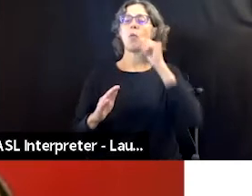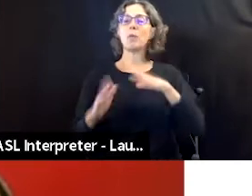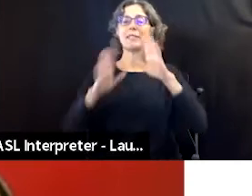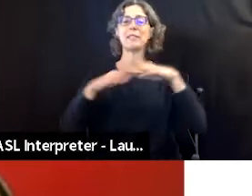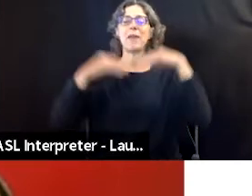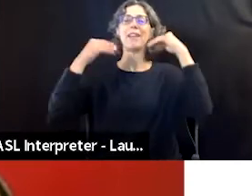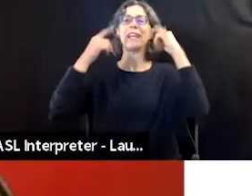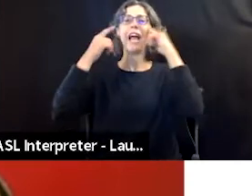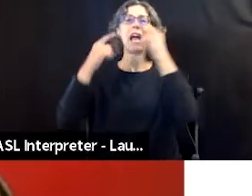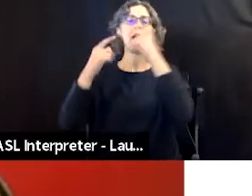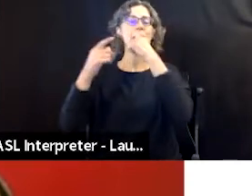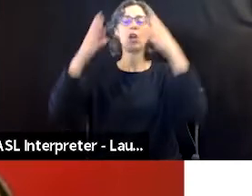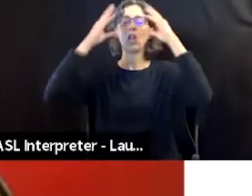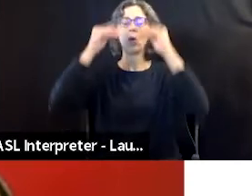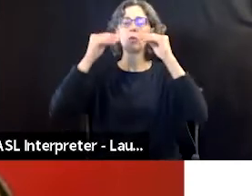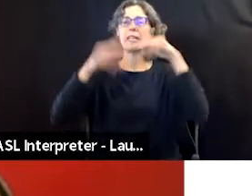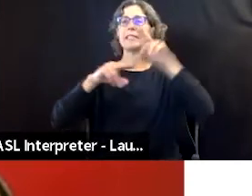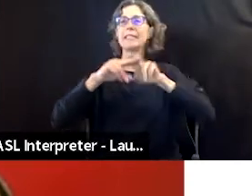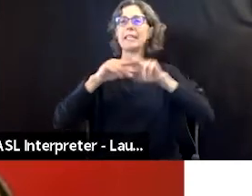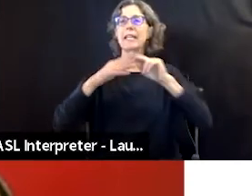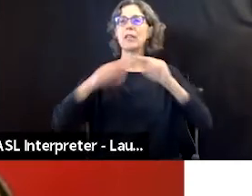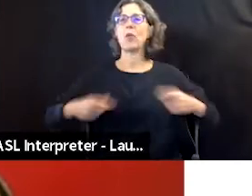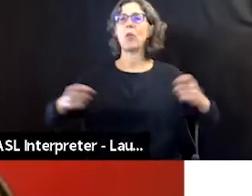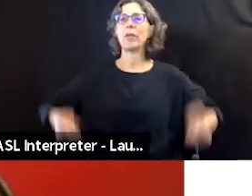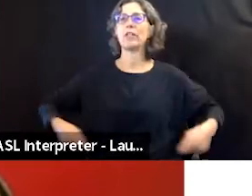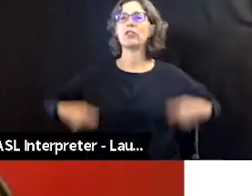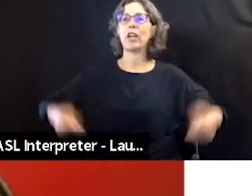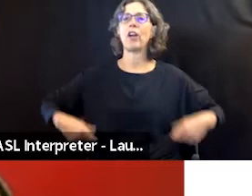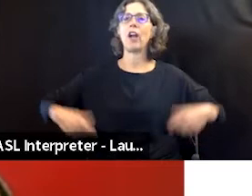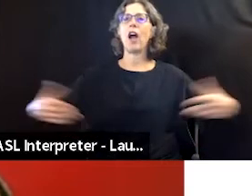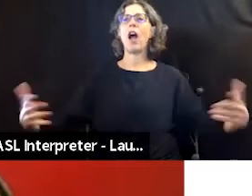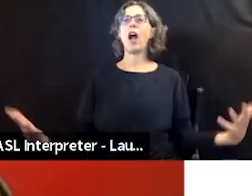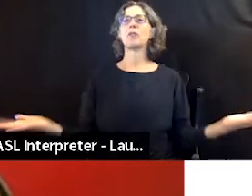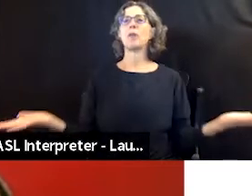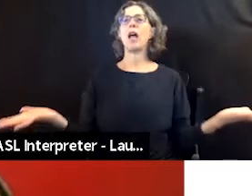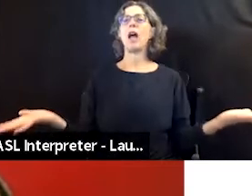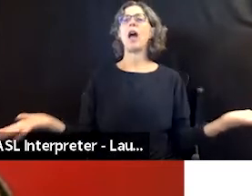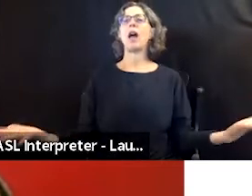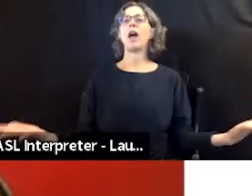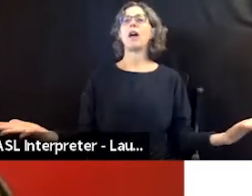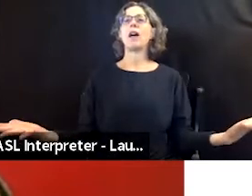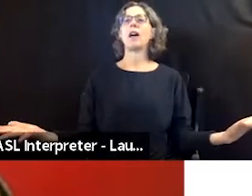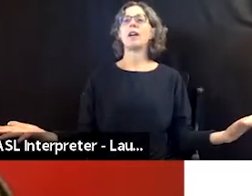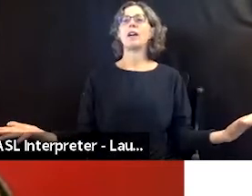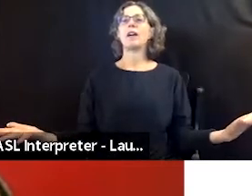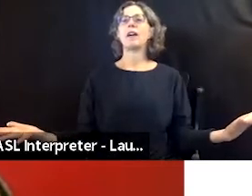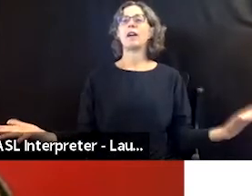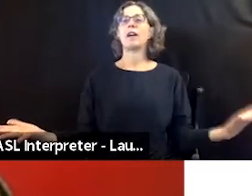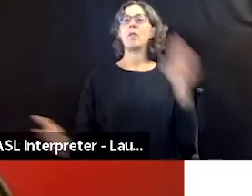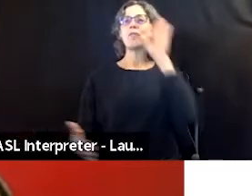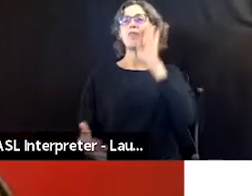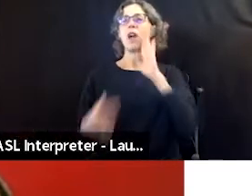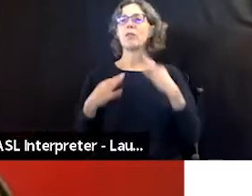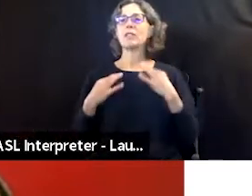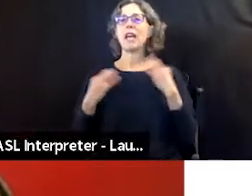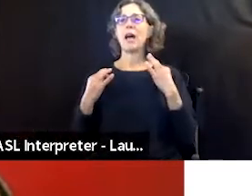eyes closed, sitting in a wheelchair with arms out wide, palms turned toward the camera. She's wearing a brown top with